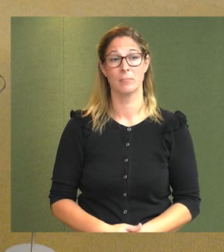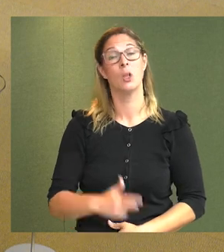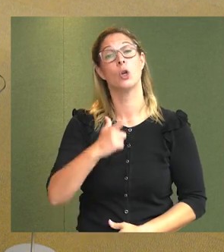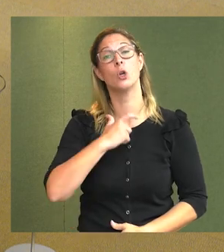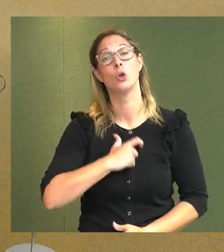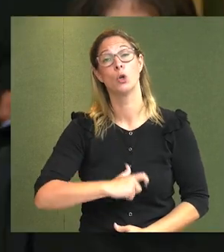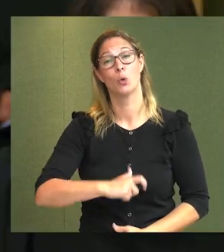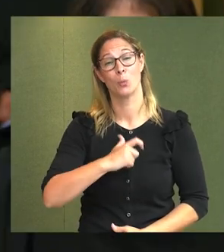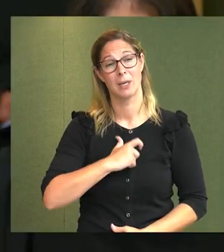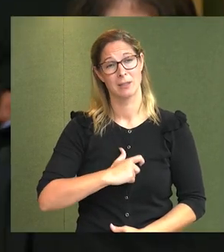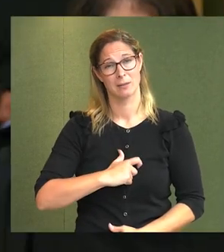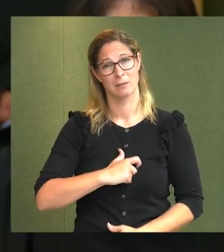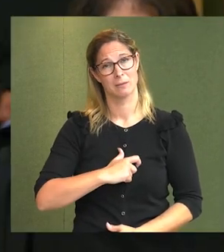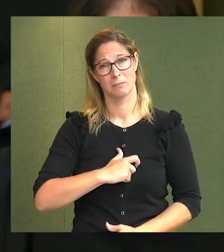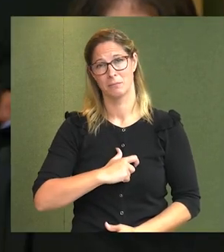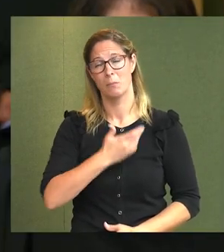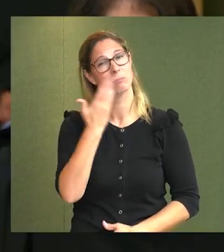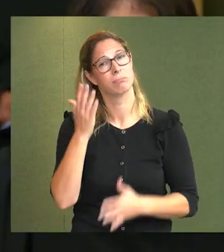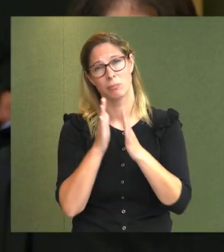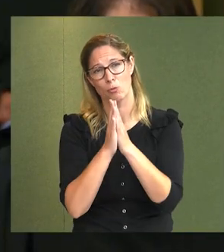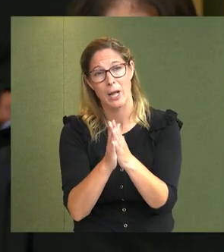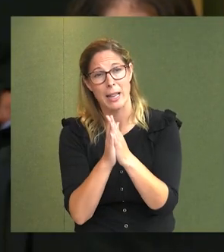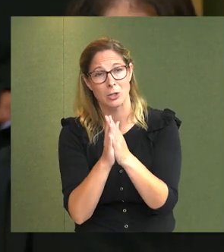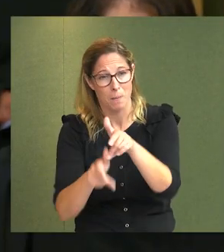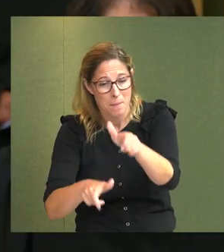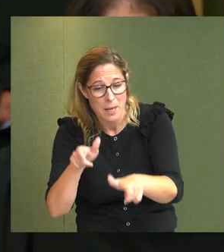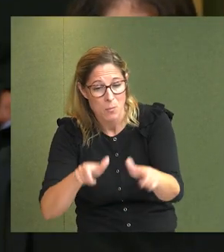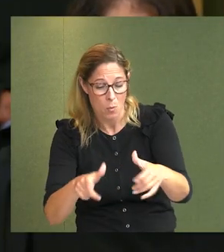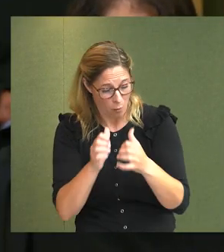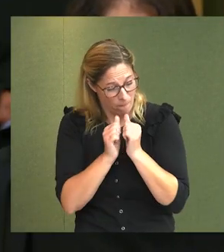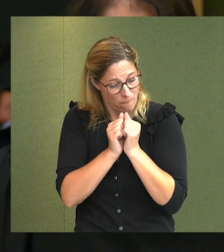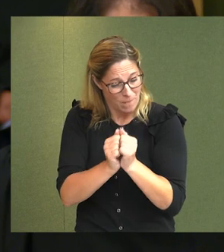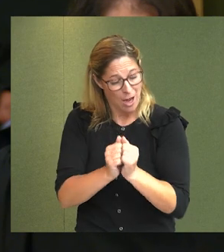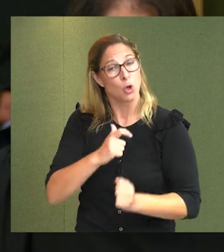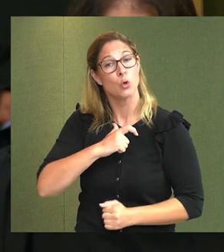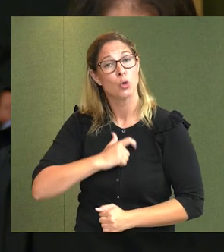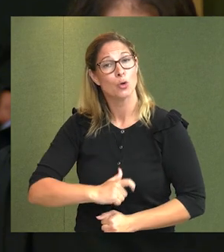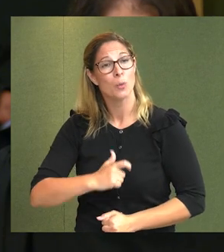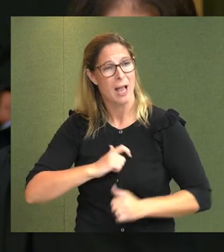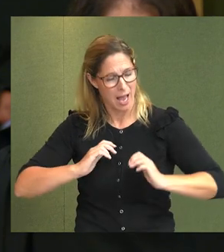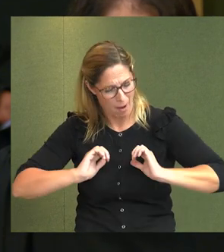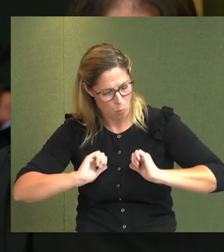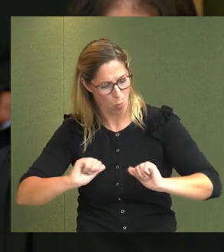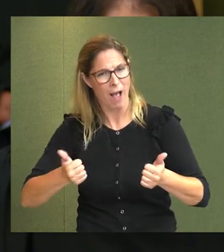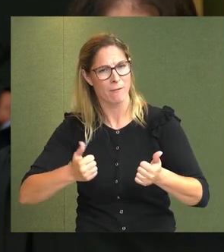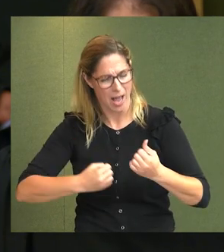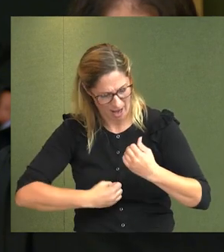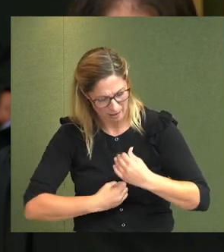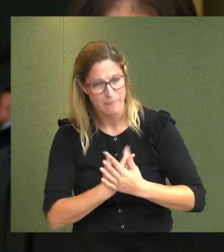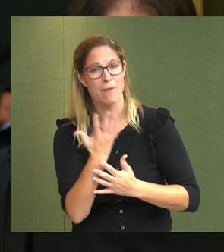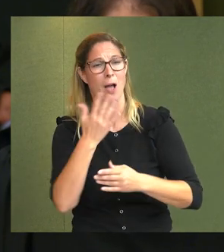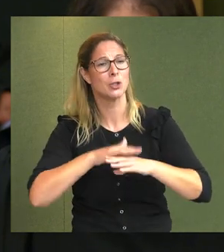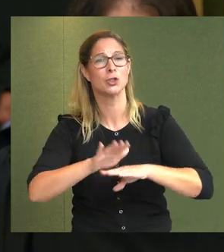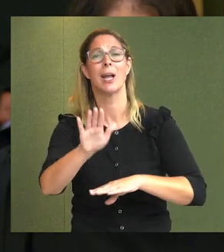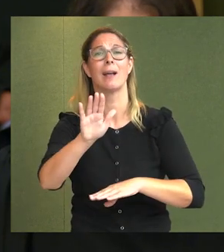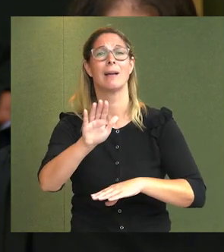Humanists are non-religious people who value human welfare and human flourishing in the one life we